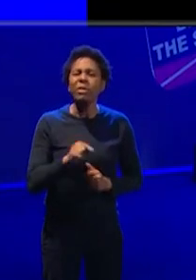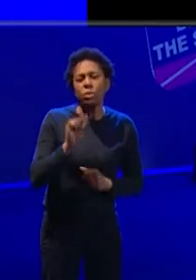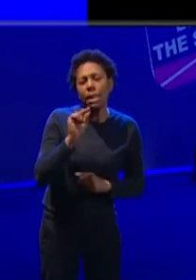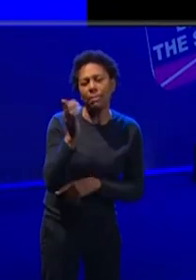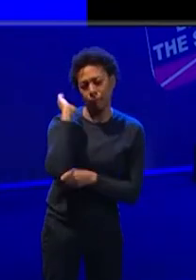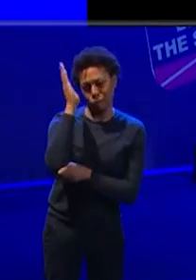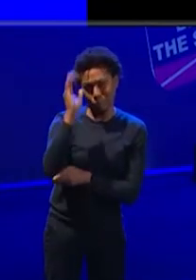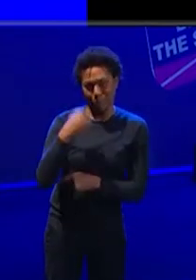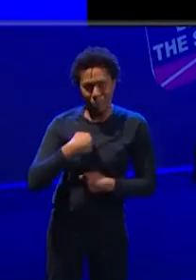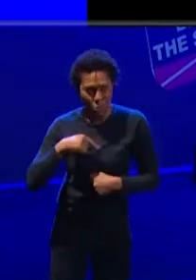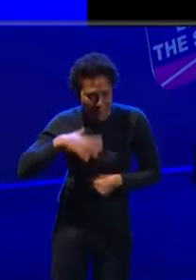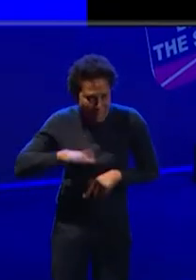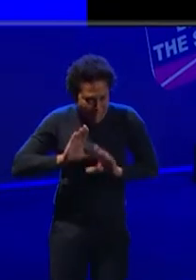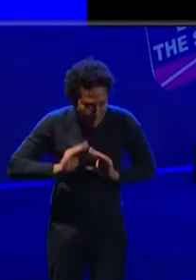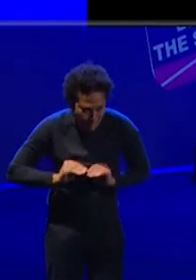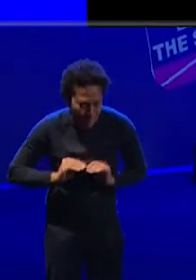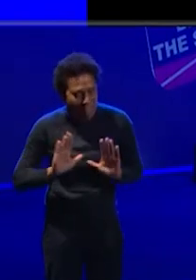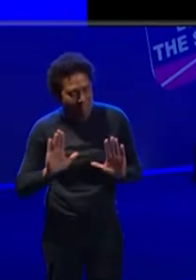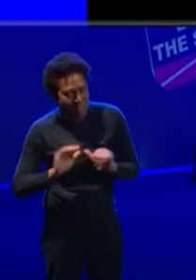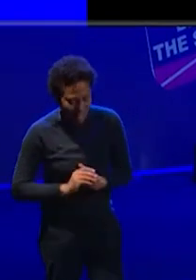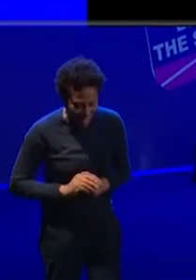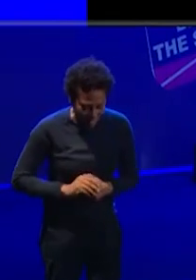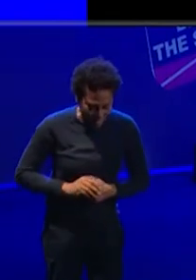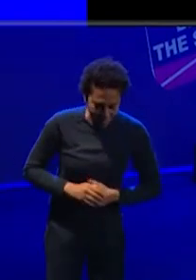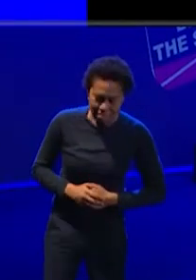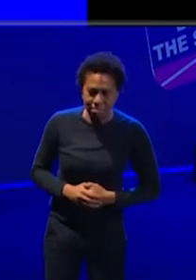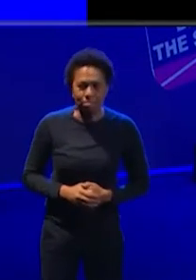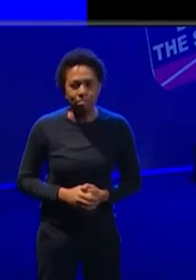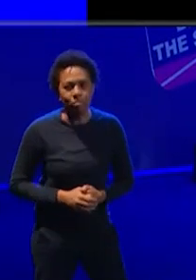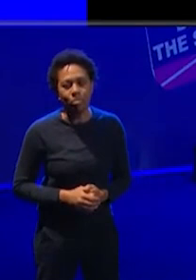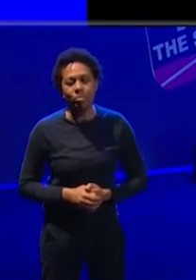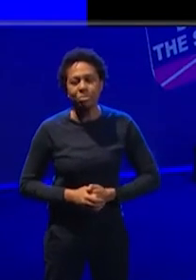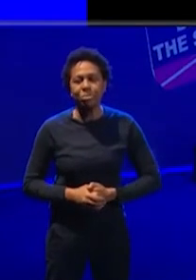I'm gonna stop now. That was a brilliant speech.